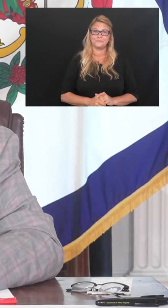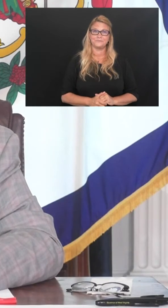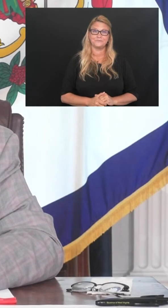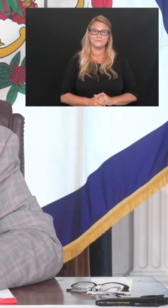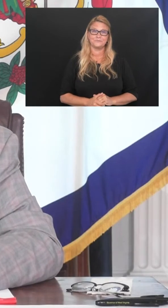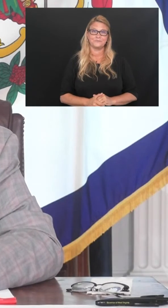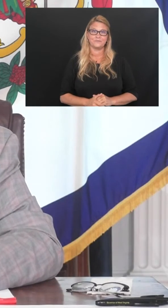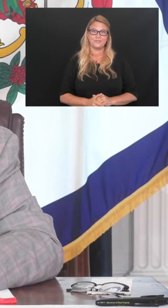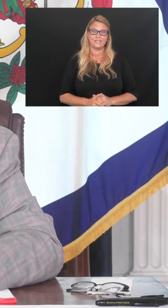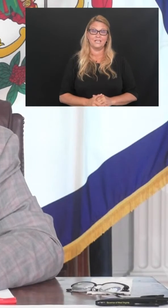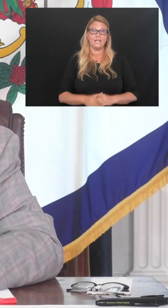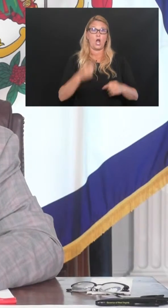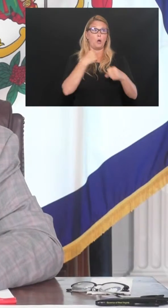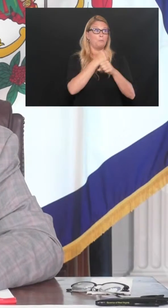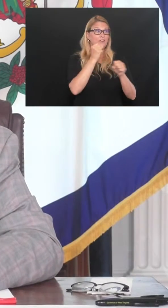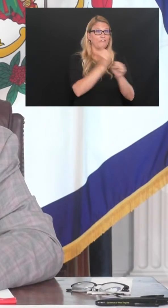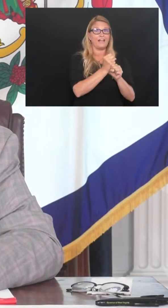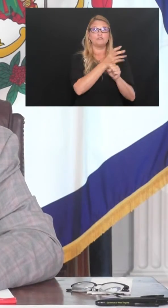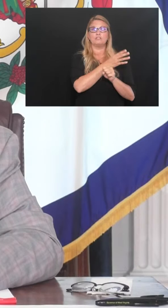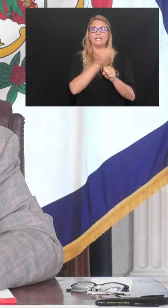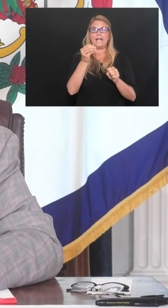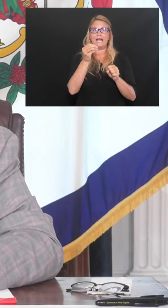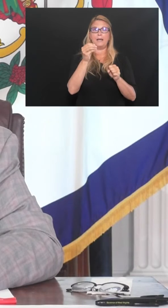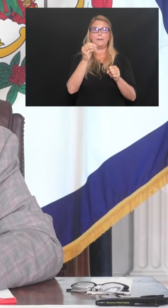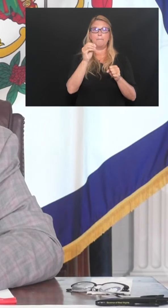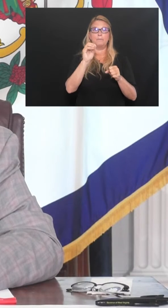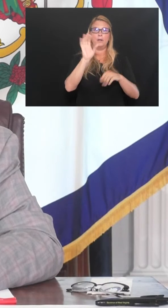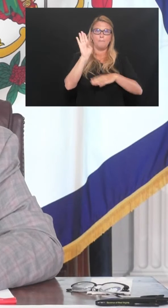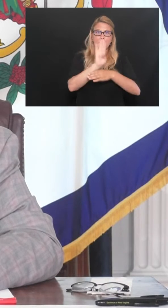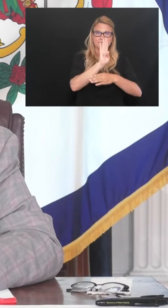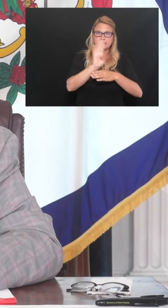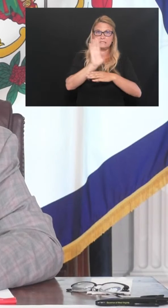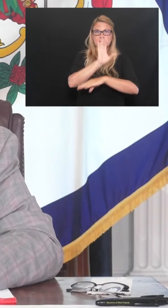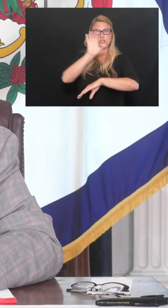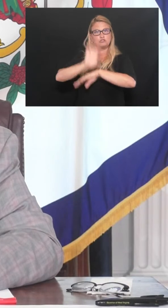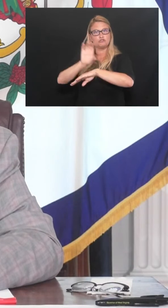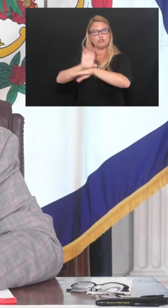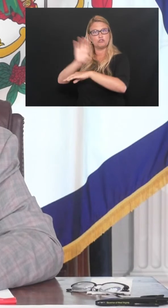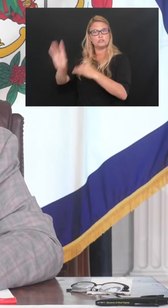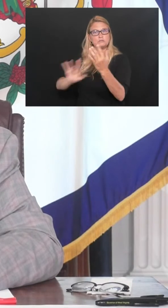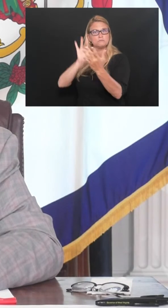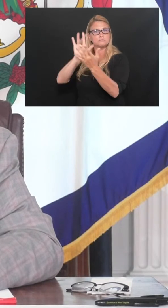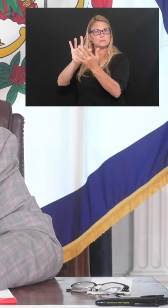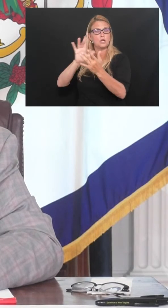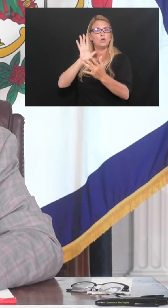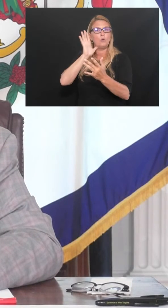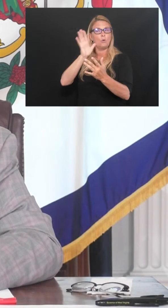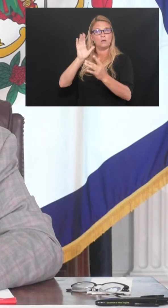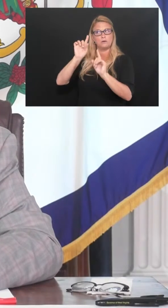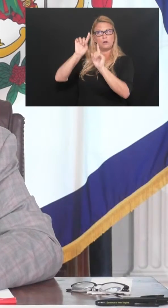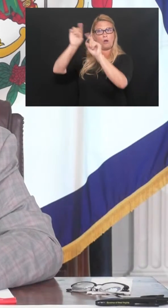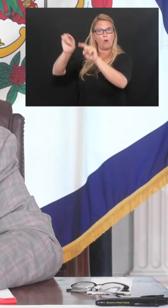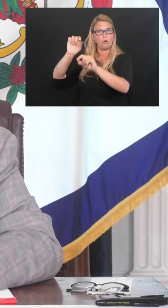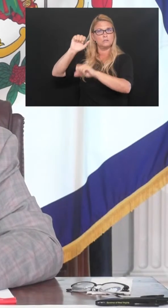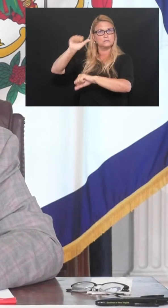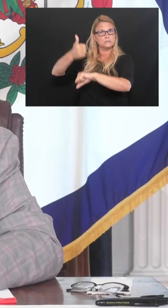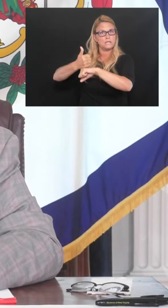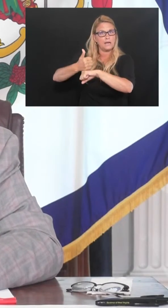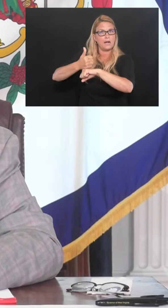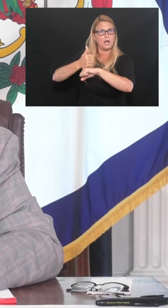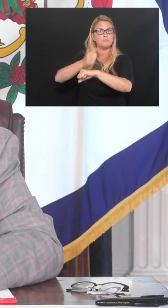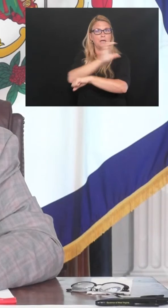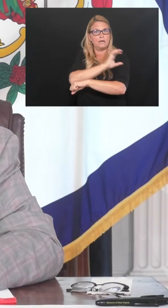as manufacturing, our businesses and our church outreach, if you'll just call us, we'll come running, we'll set up, we'll do your congregation, we'll do